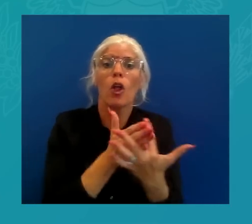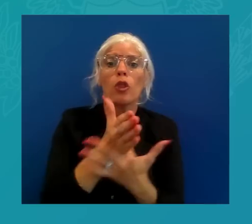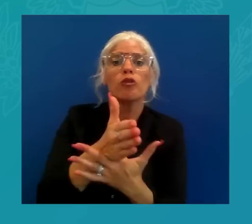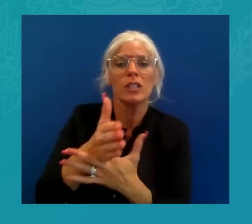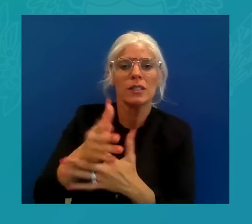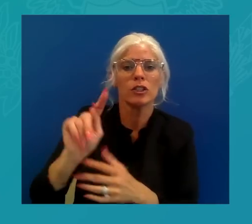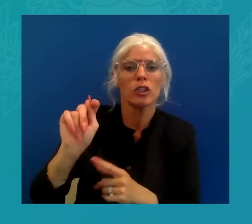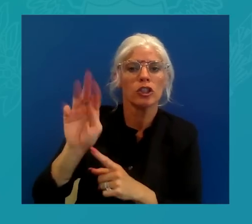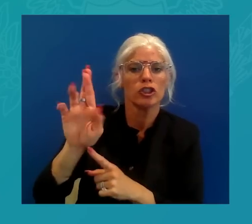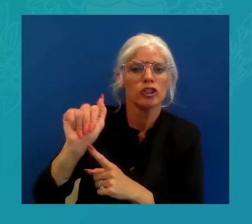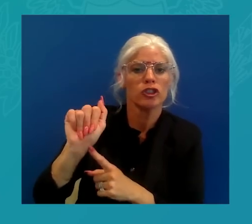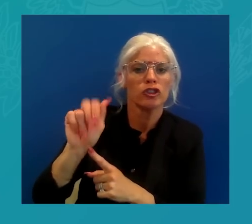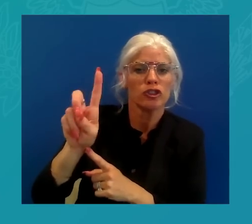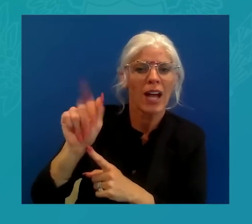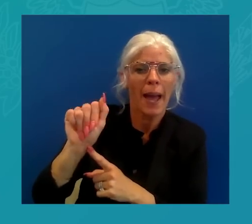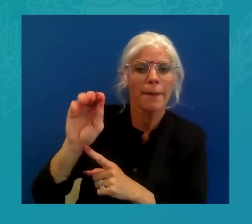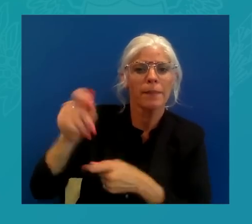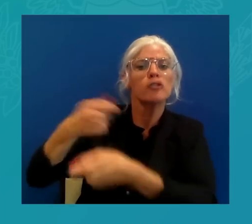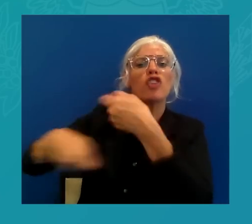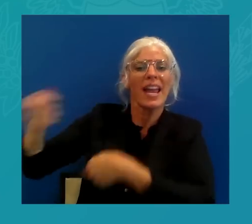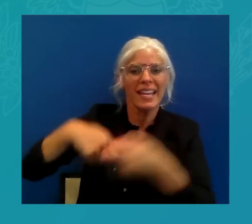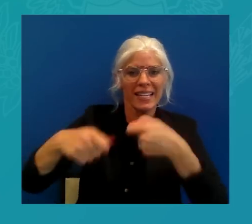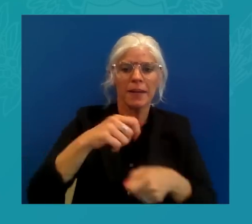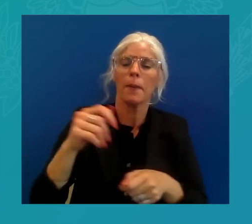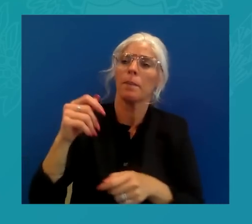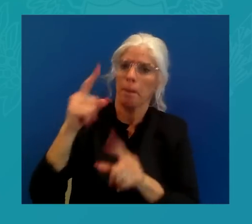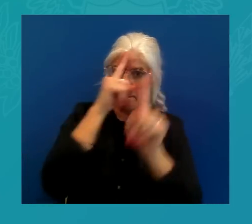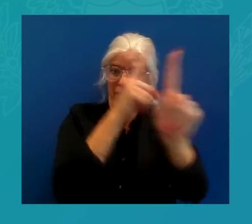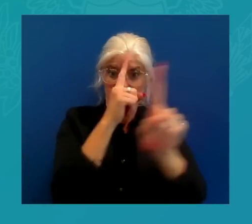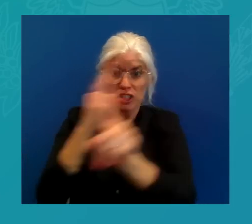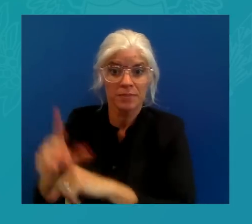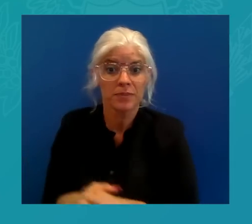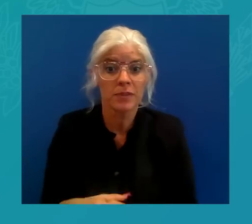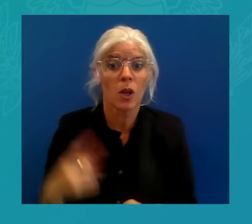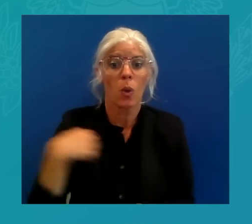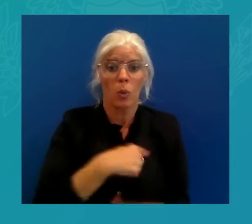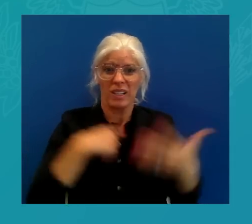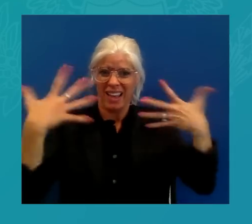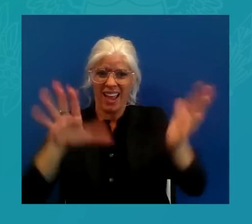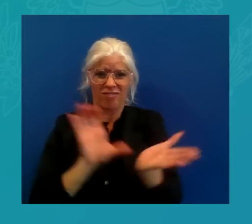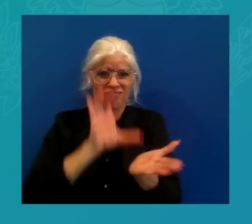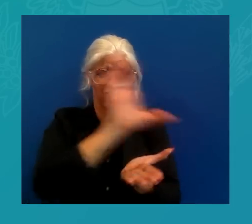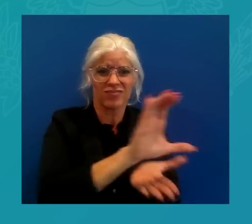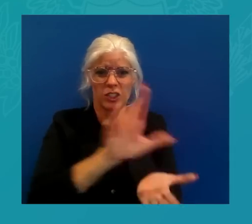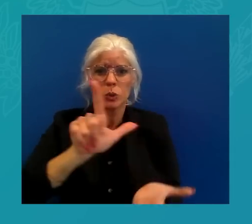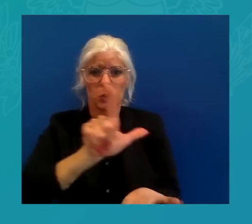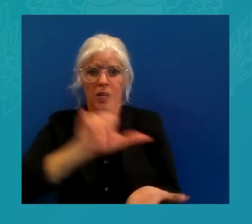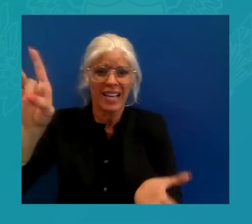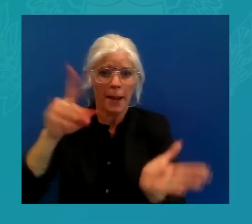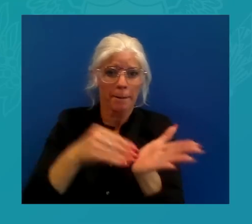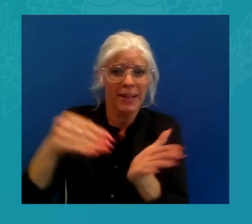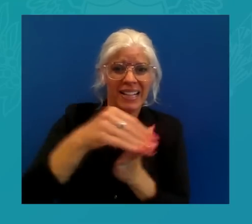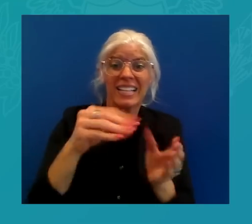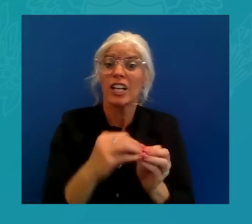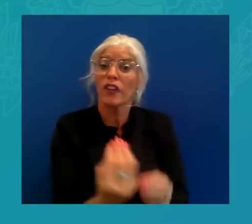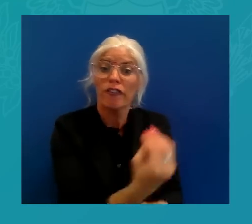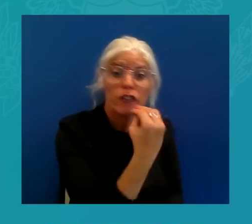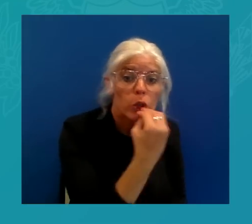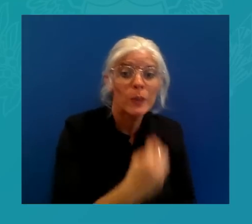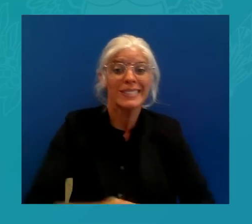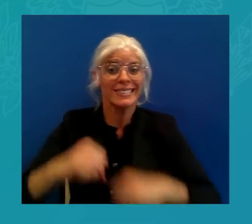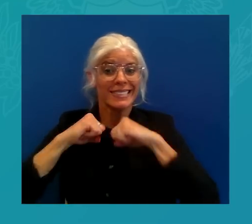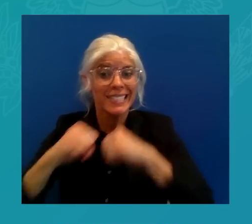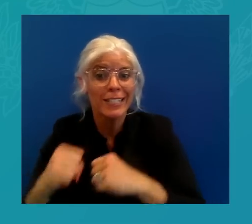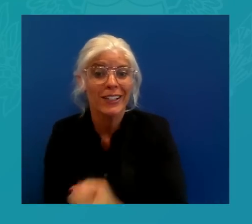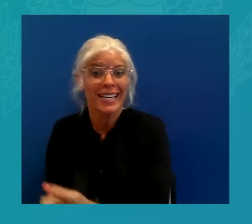security assistance, and we have invested in the Blue-Green Investment Corporation, spearheaded by Barbados, which we